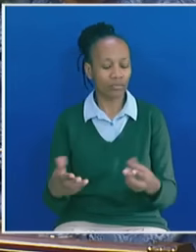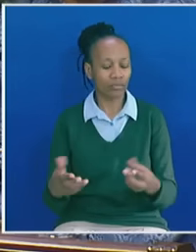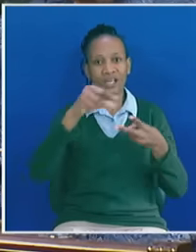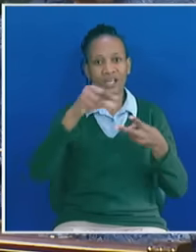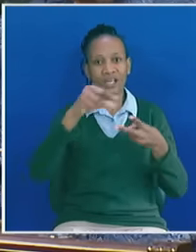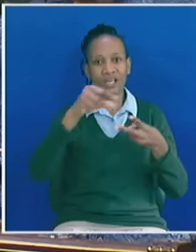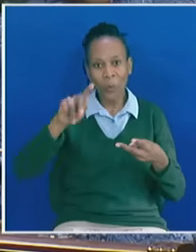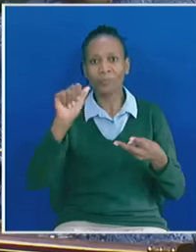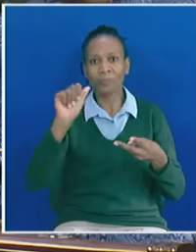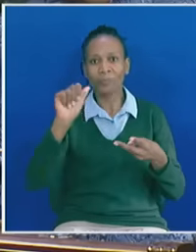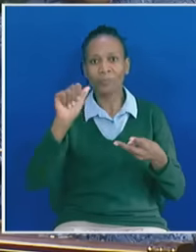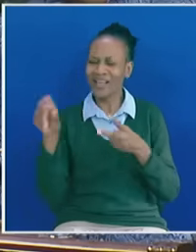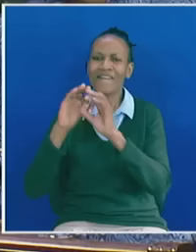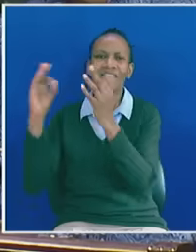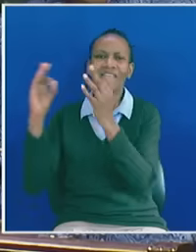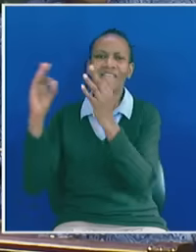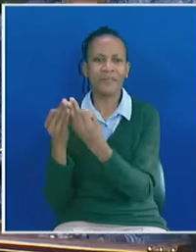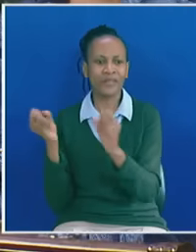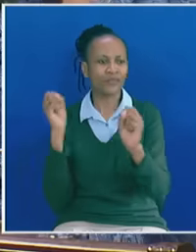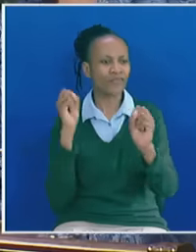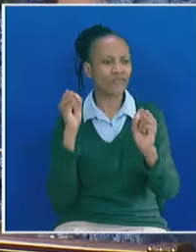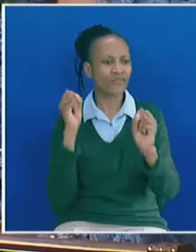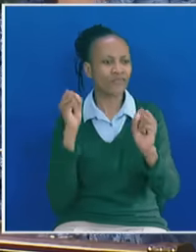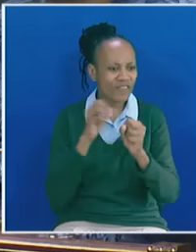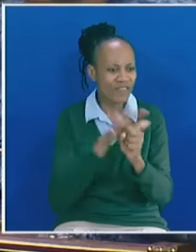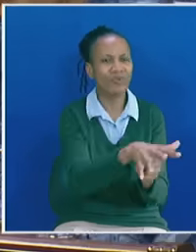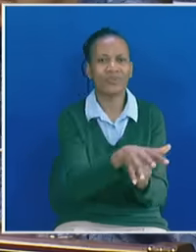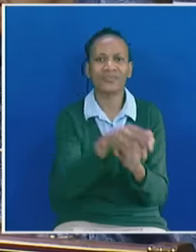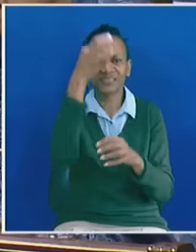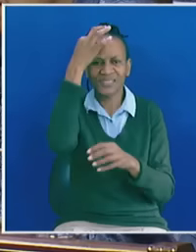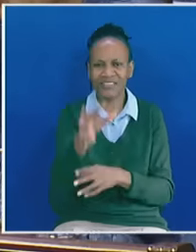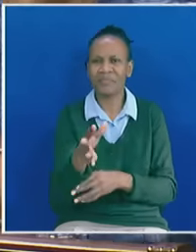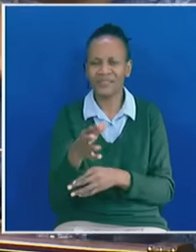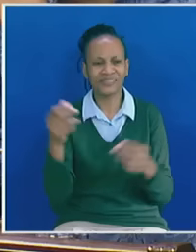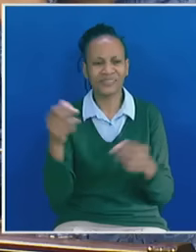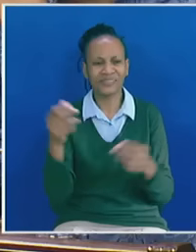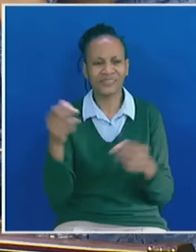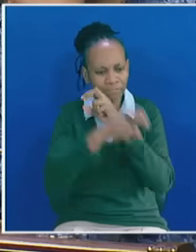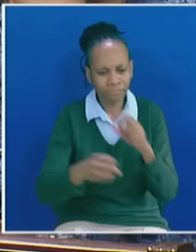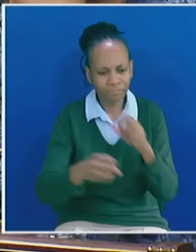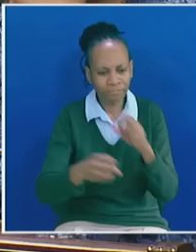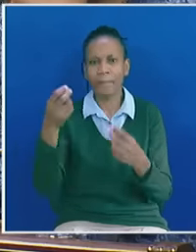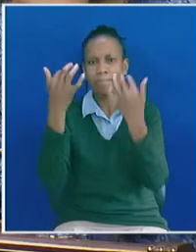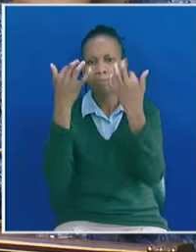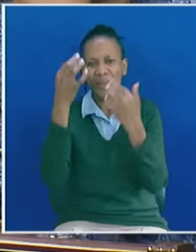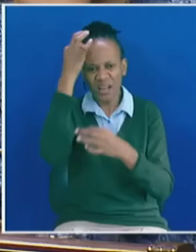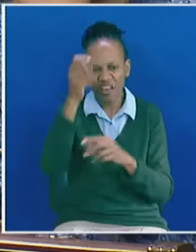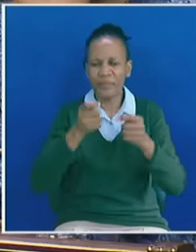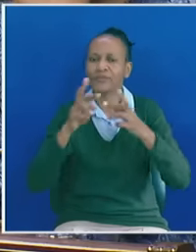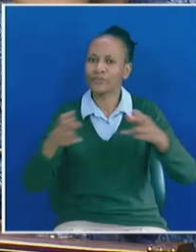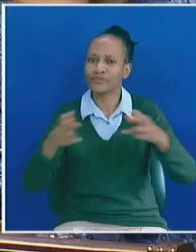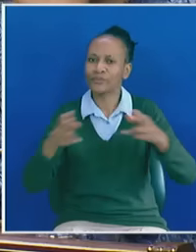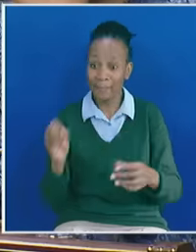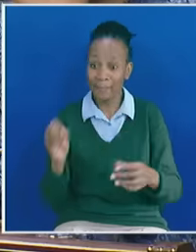where a family influence on the economy boils down to the hijacking of the state. But that is not where the